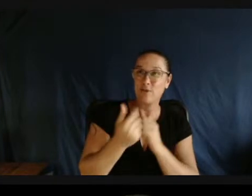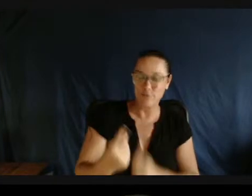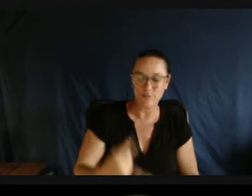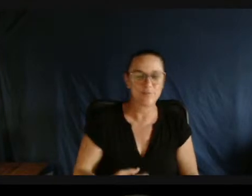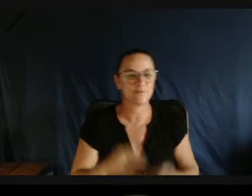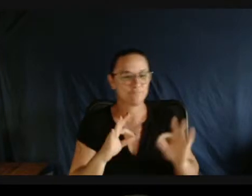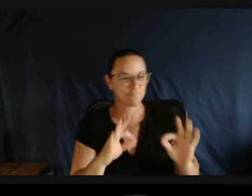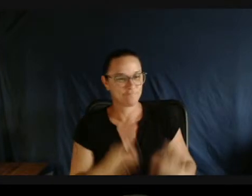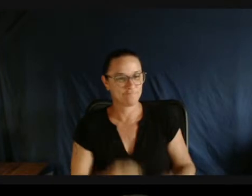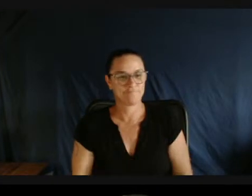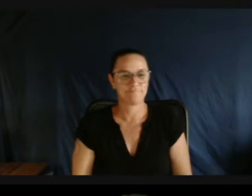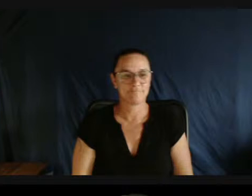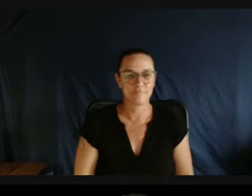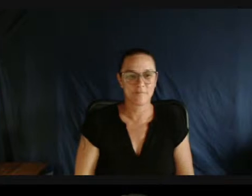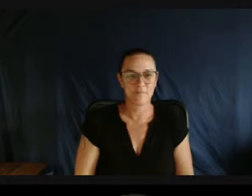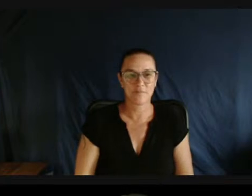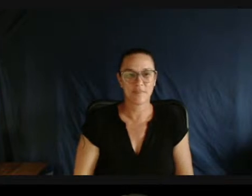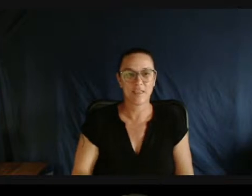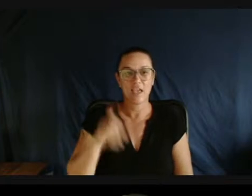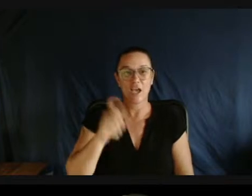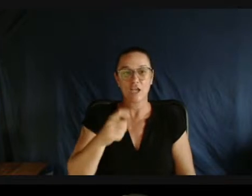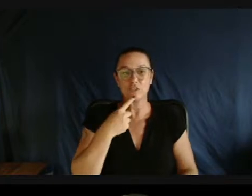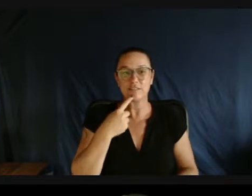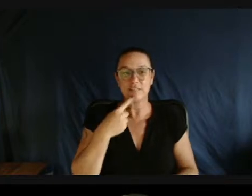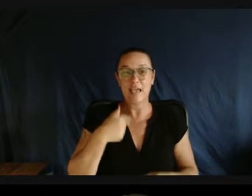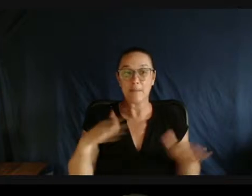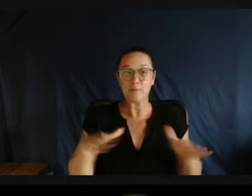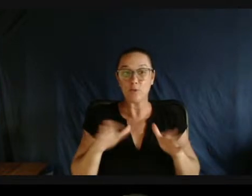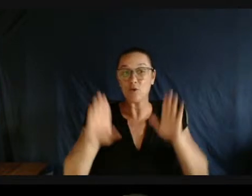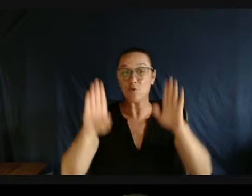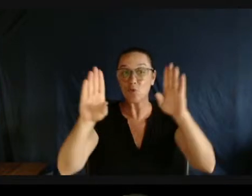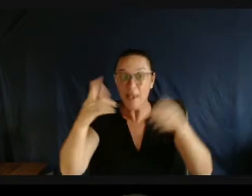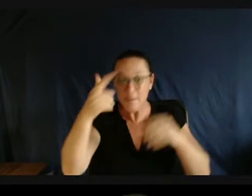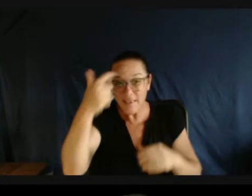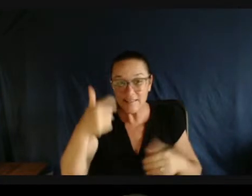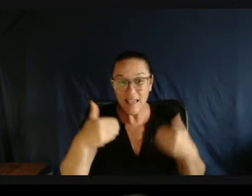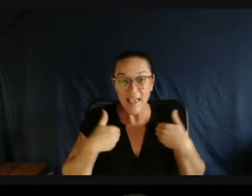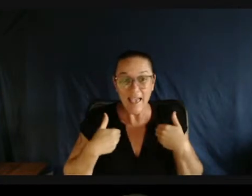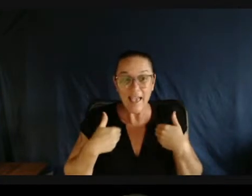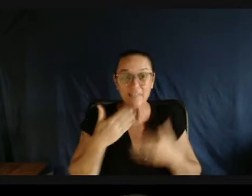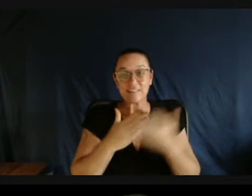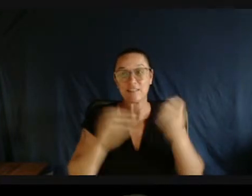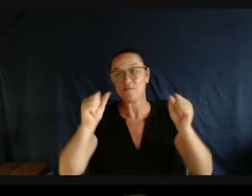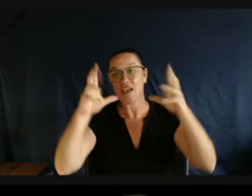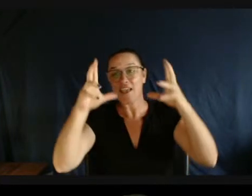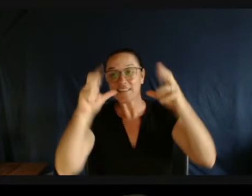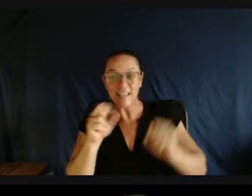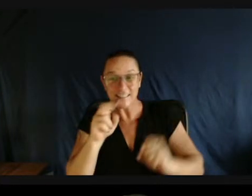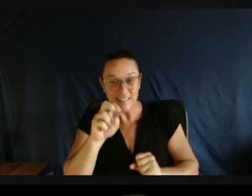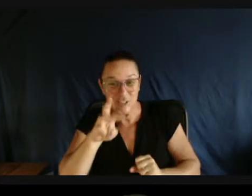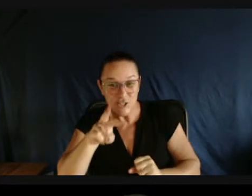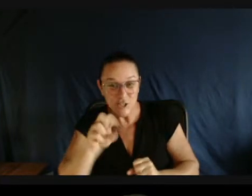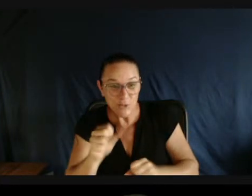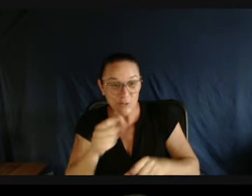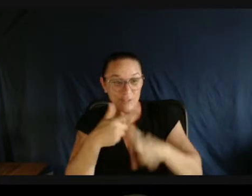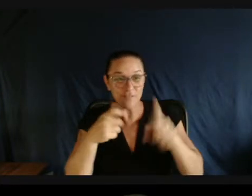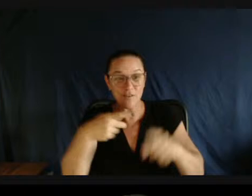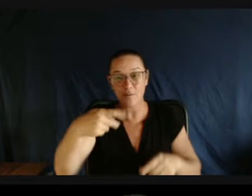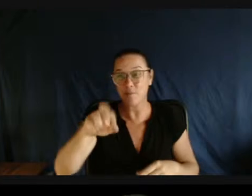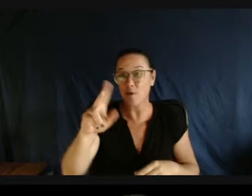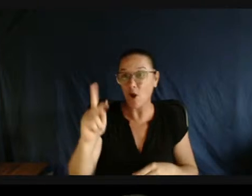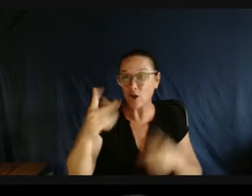right. Actually, I should say I'm doing great because I have some fantastic news from the park